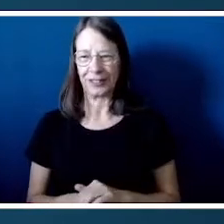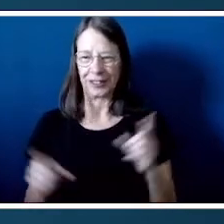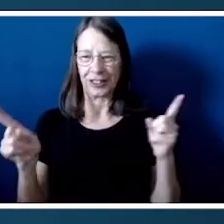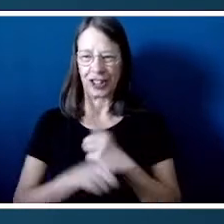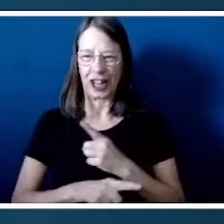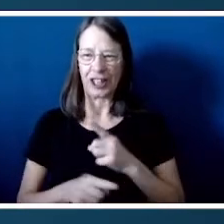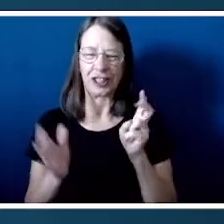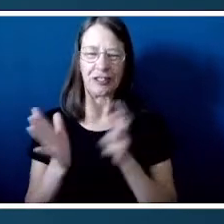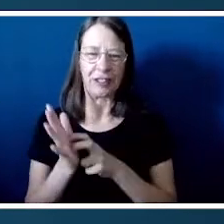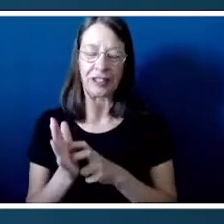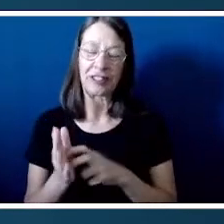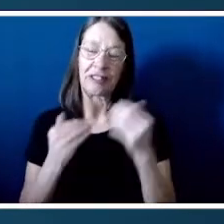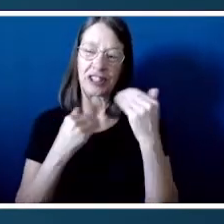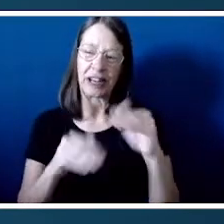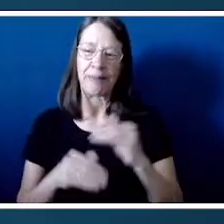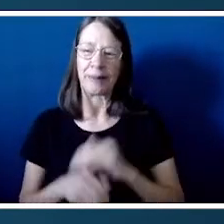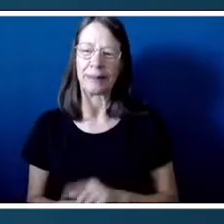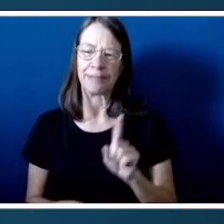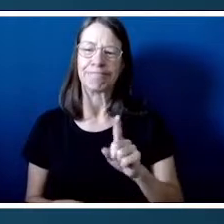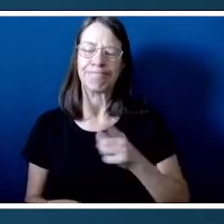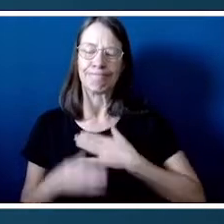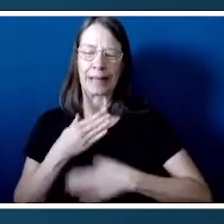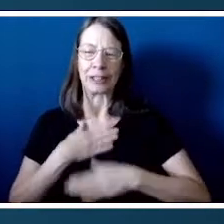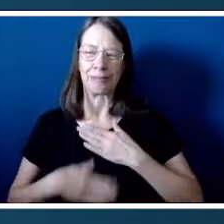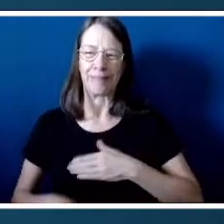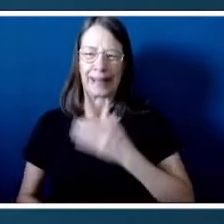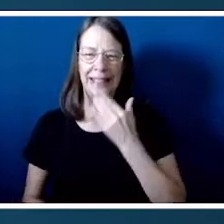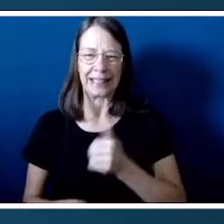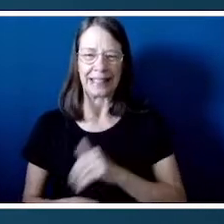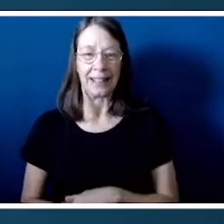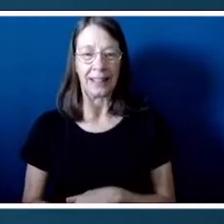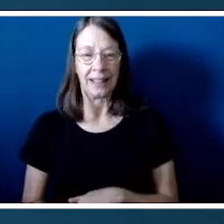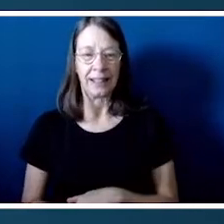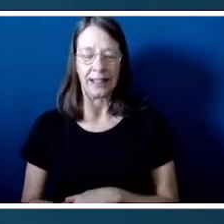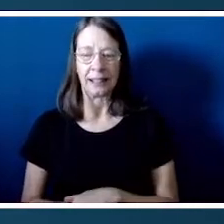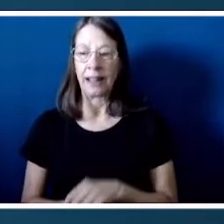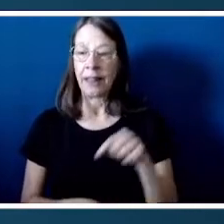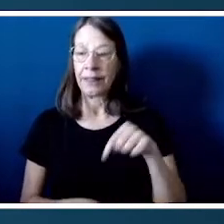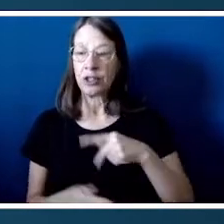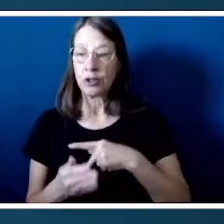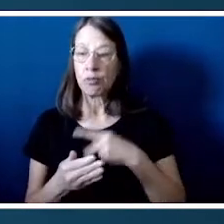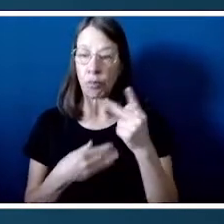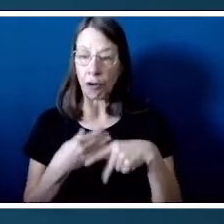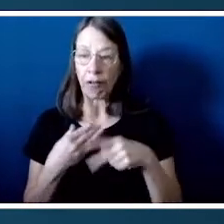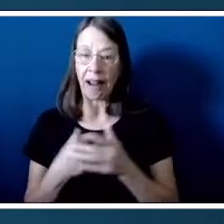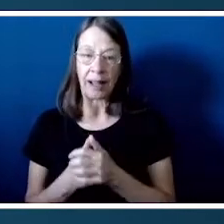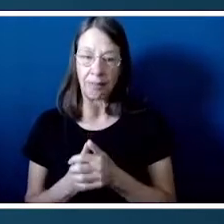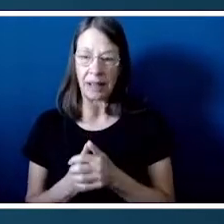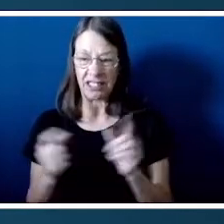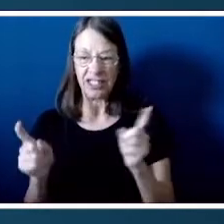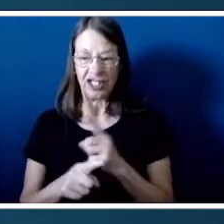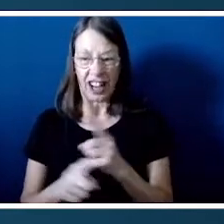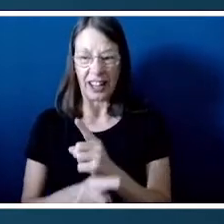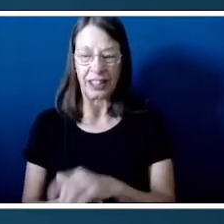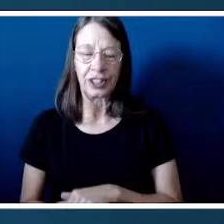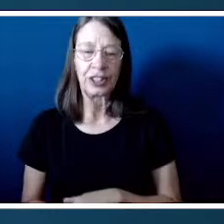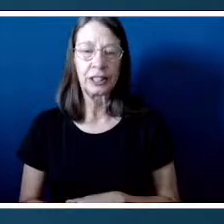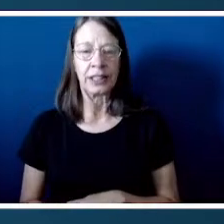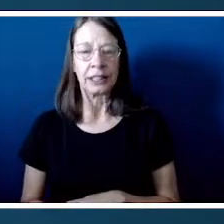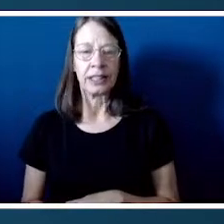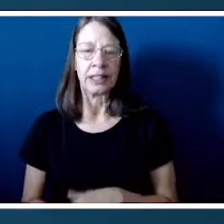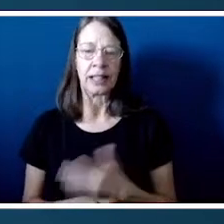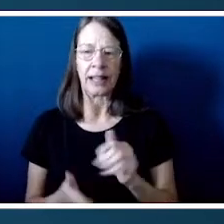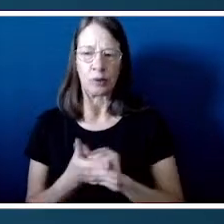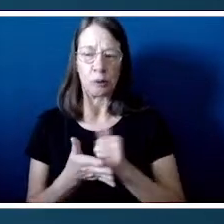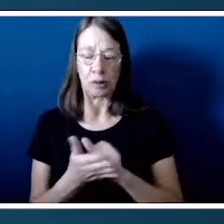but bear with us. There have been changes to the program since the printed version and all those changes get reflected